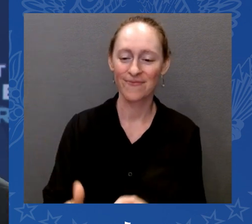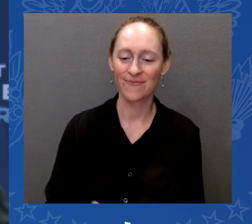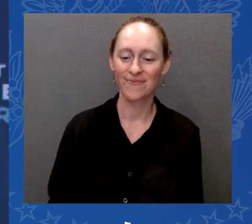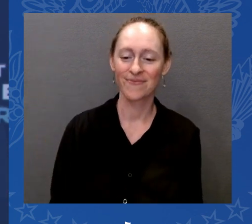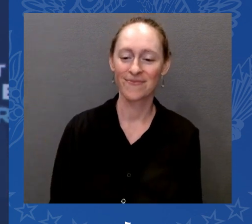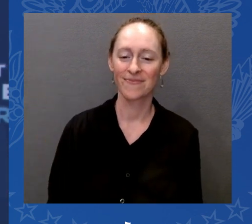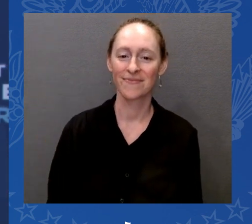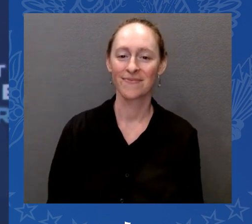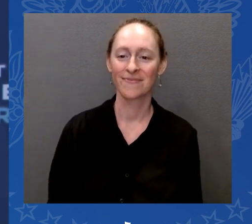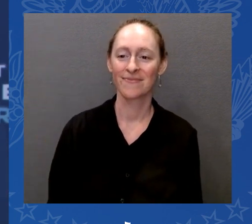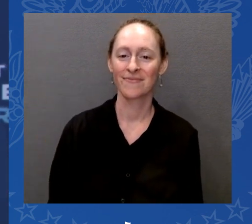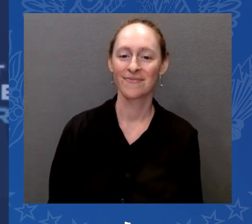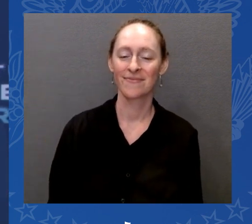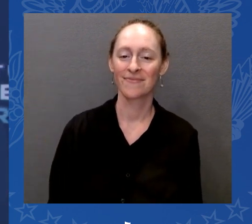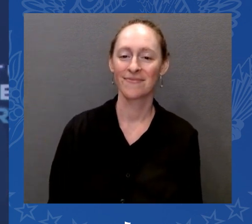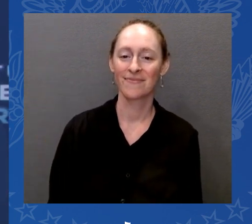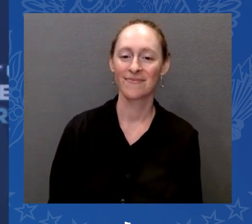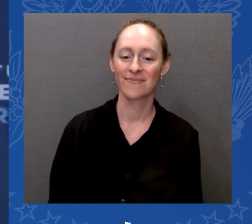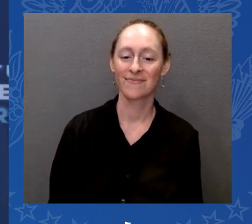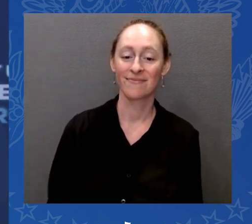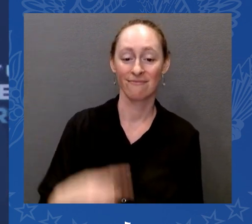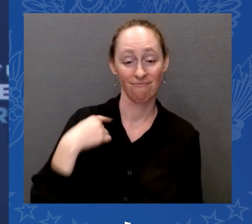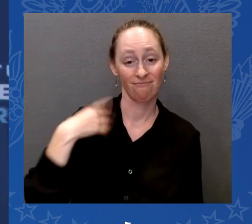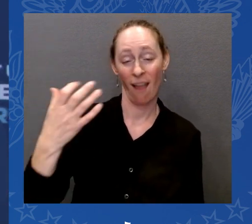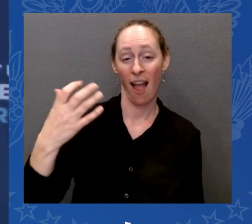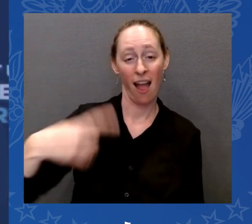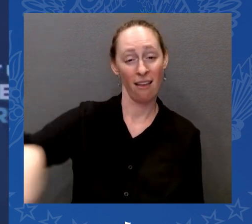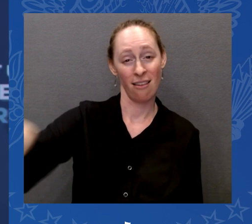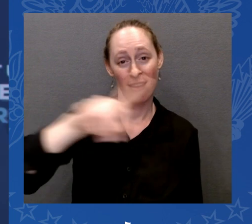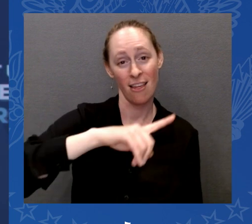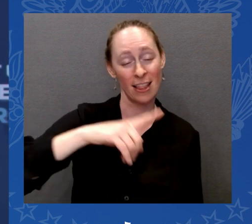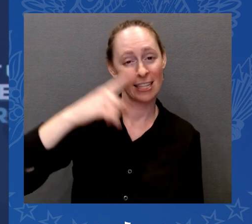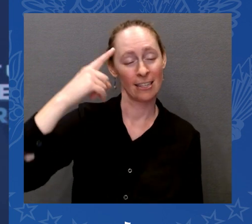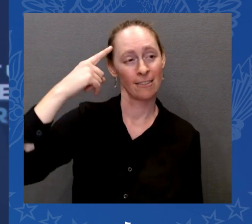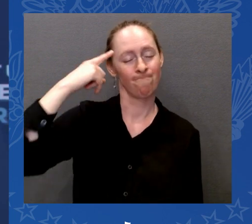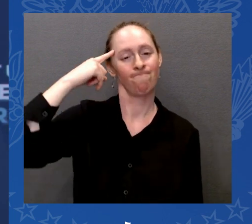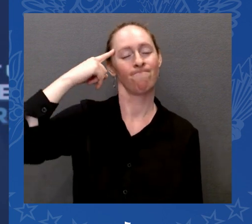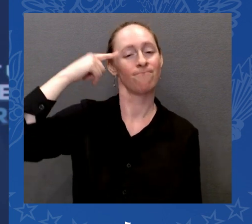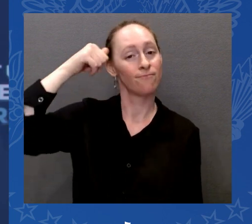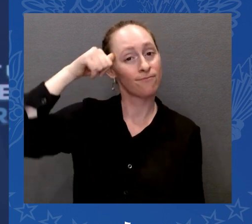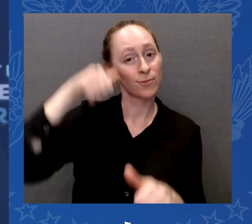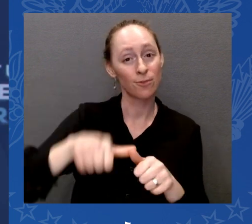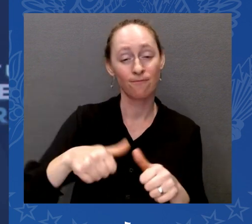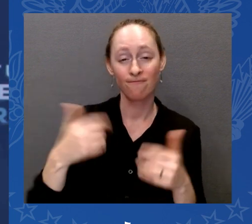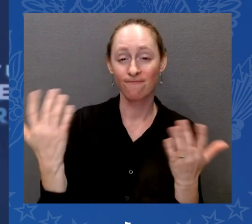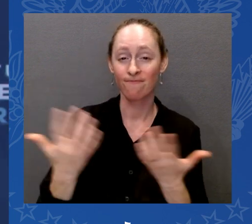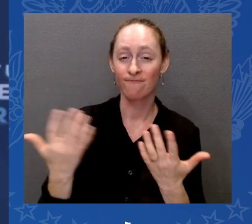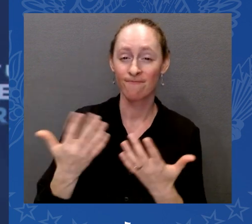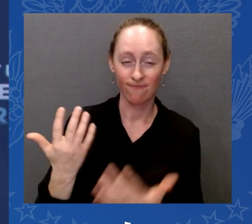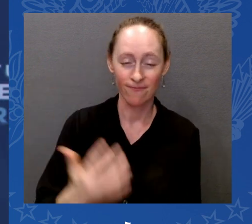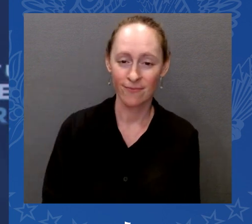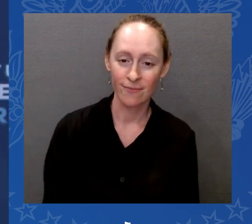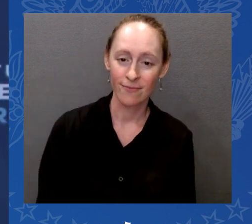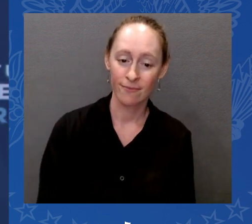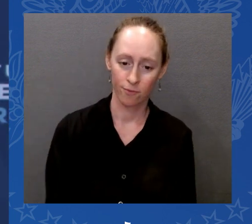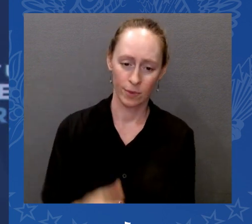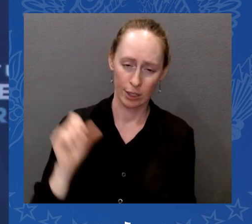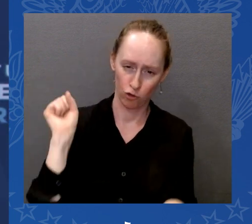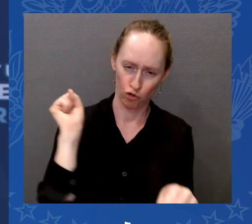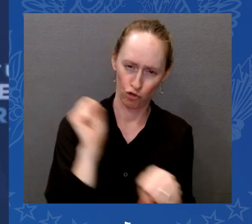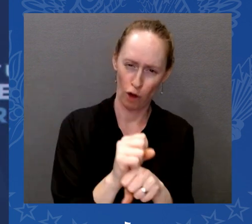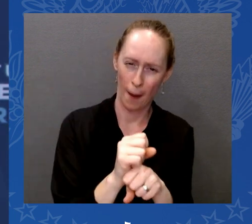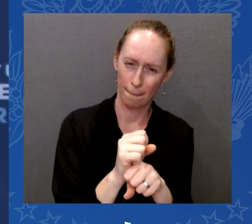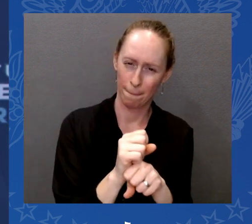remember is the jobs created making these chips and building these buildings is important. But guess